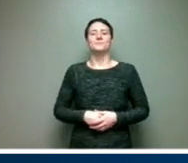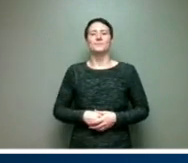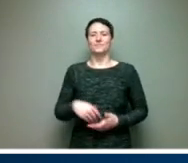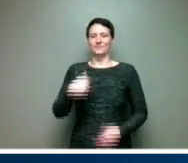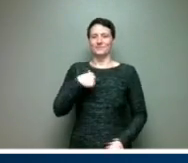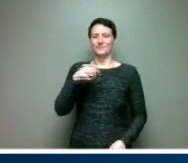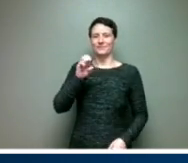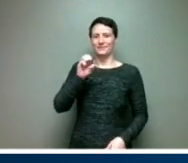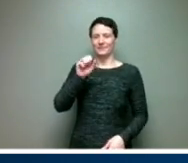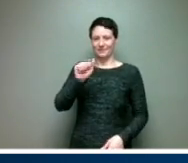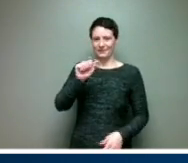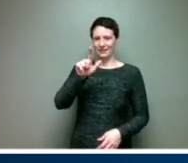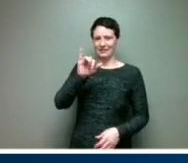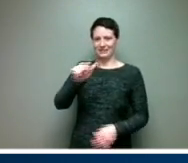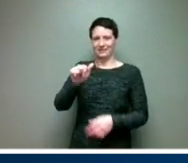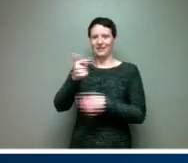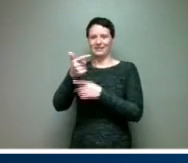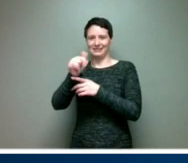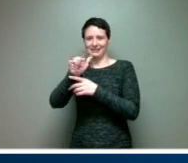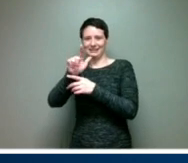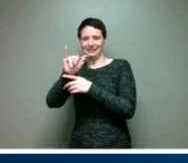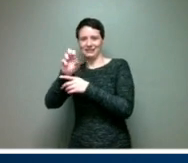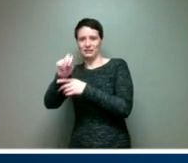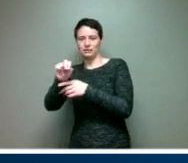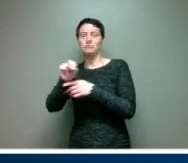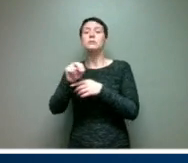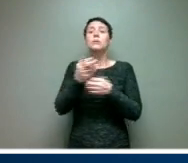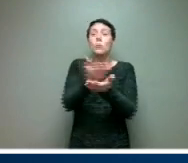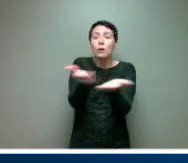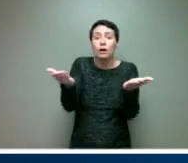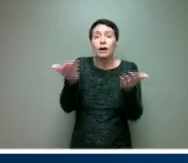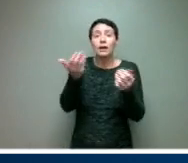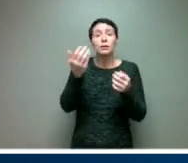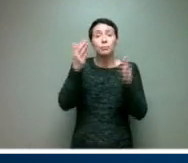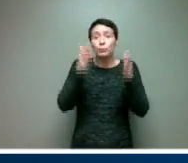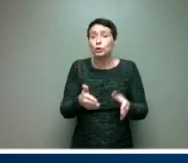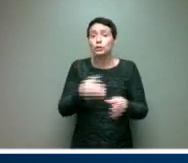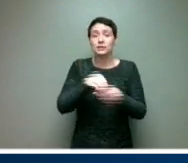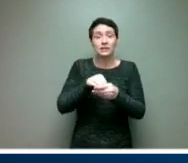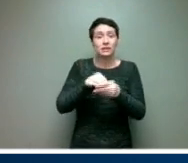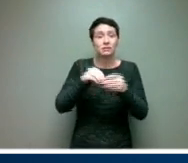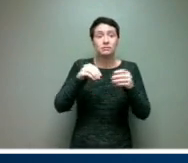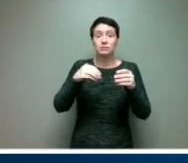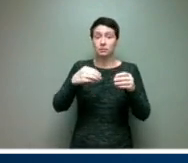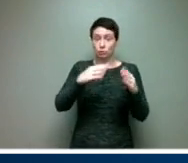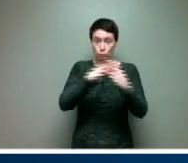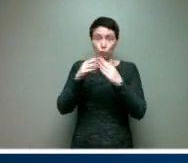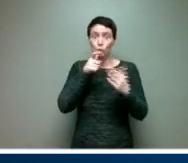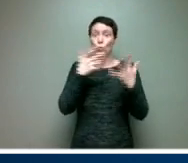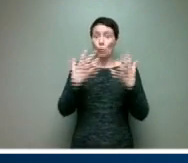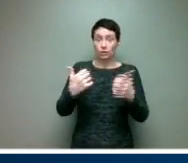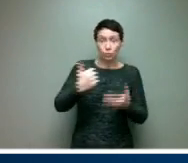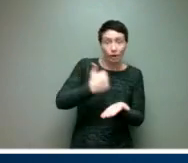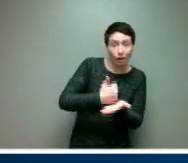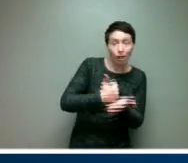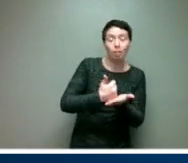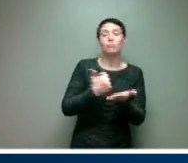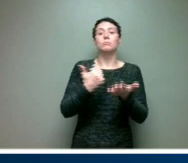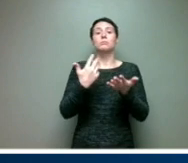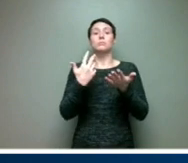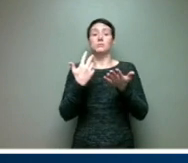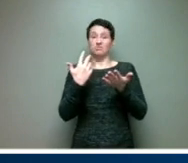to assist, you want to volunteer, you want to donate, email me at